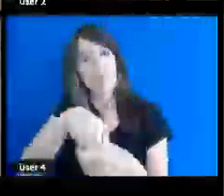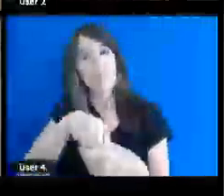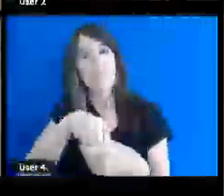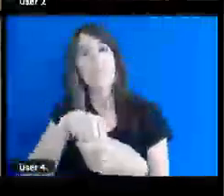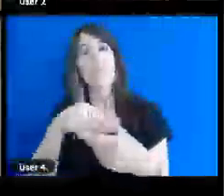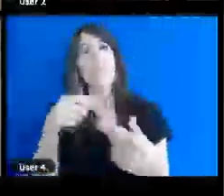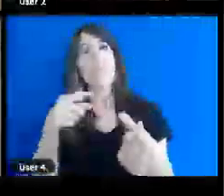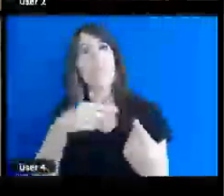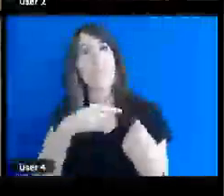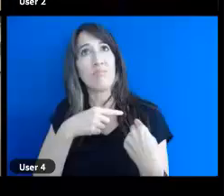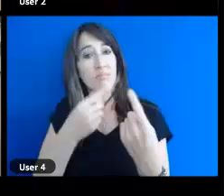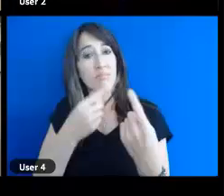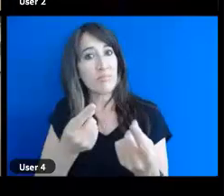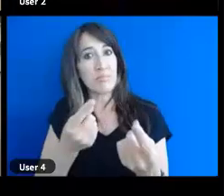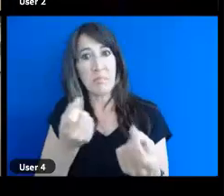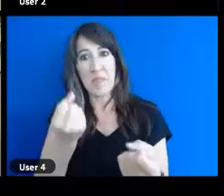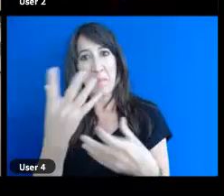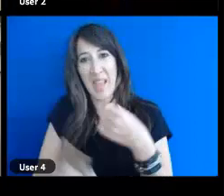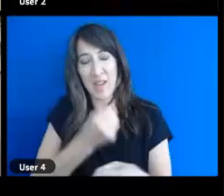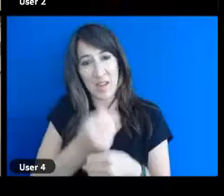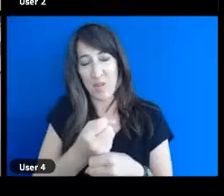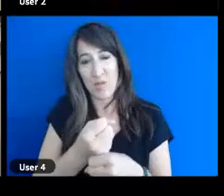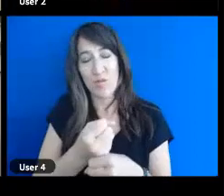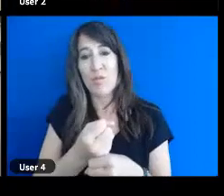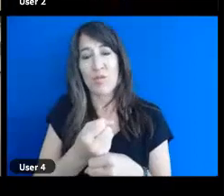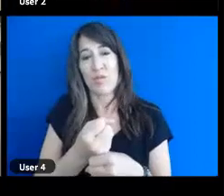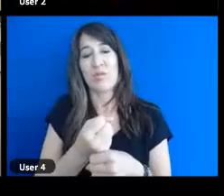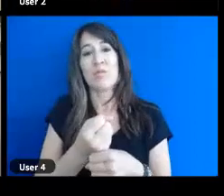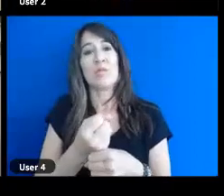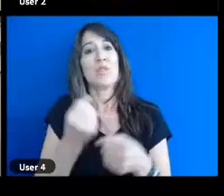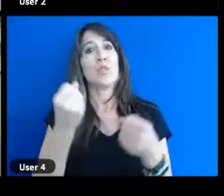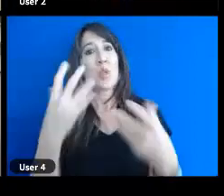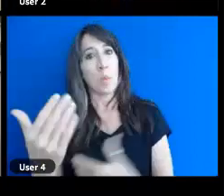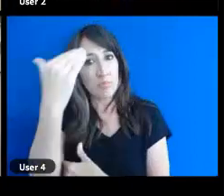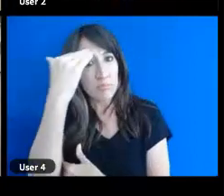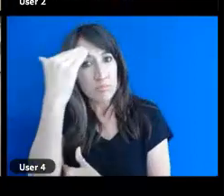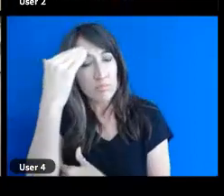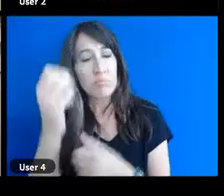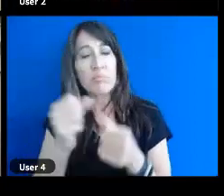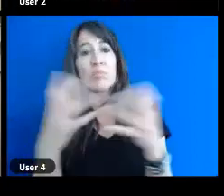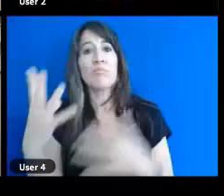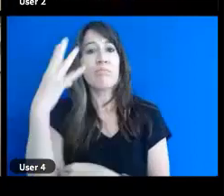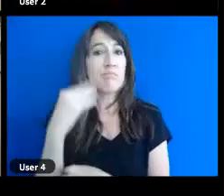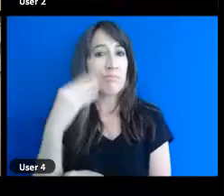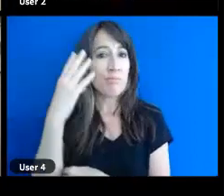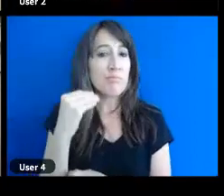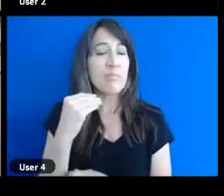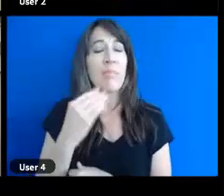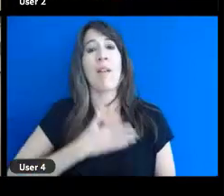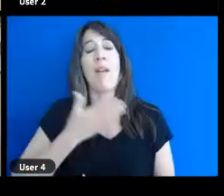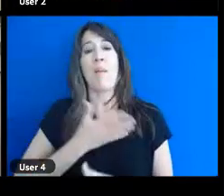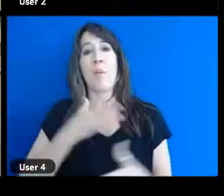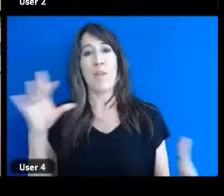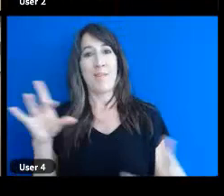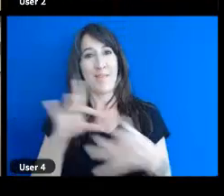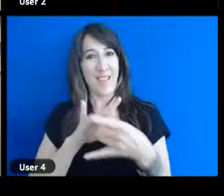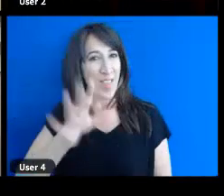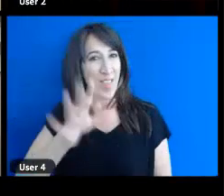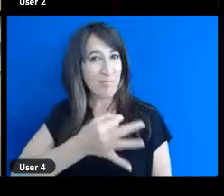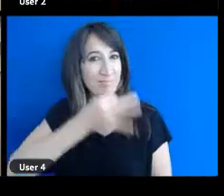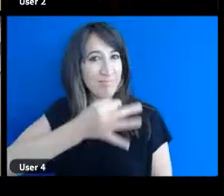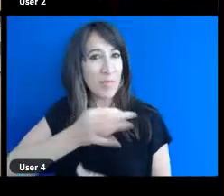inclusion for decades. They have so much knowledge that they share, and I'm so glad that we can connect their expertise